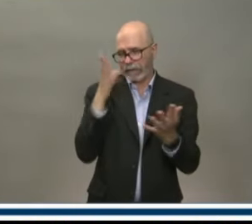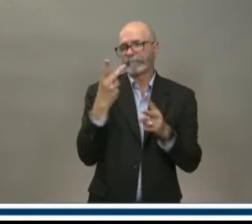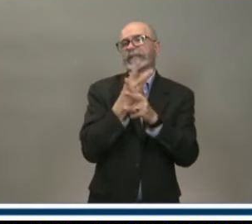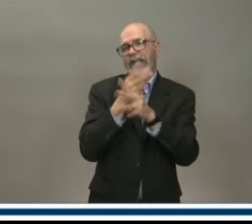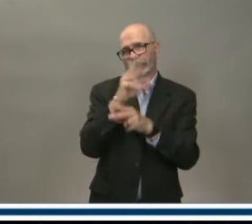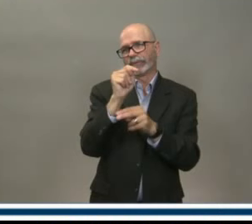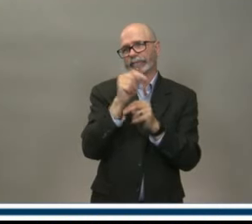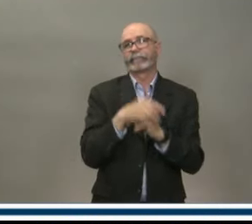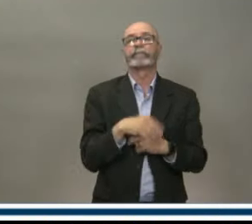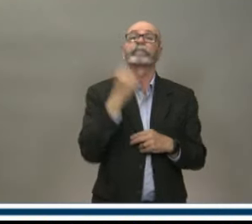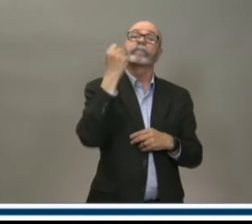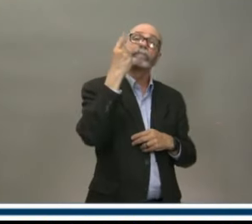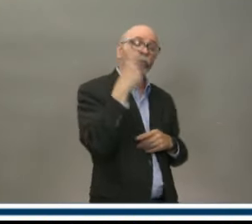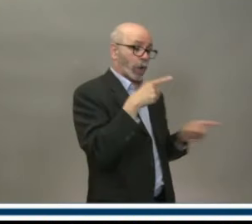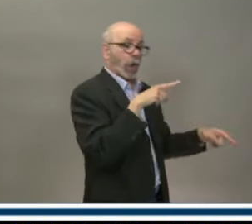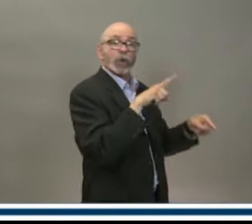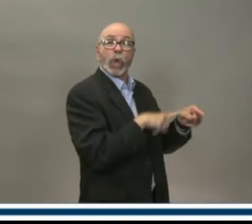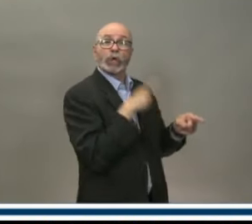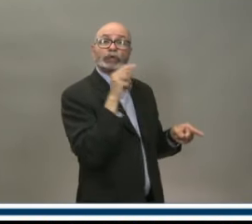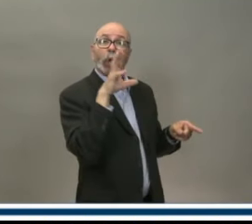care directive. So if a facility is an outbreak